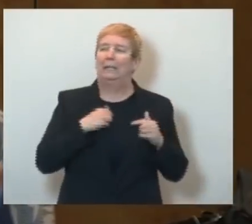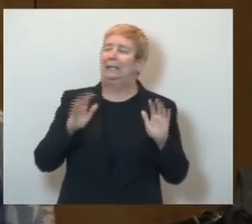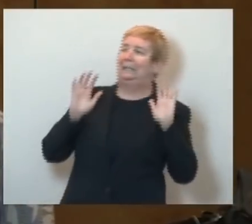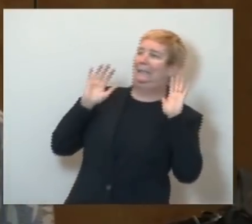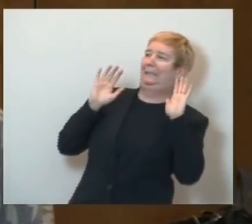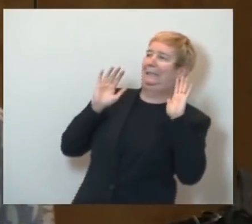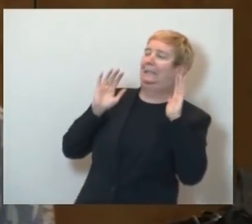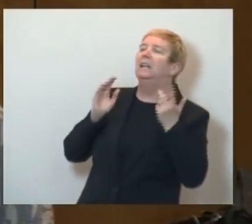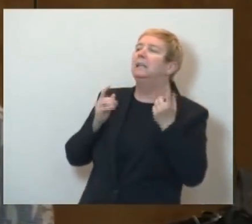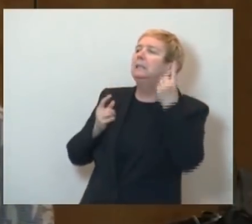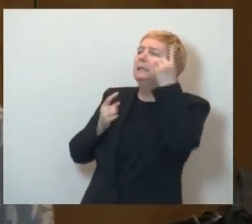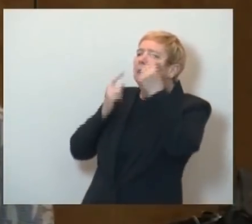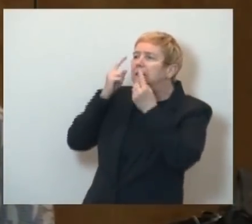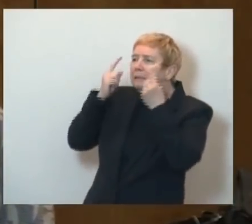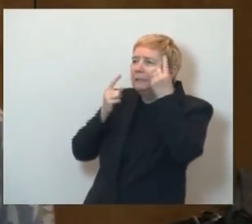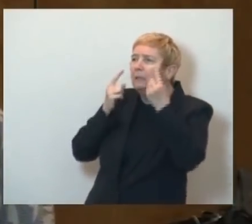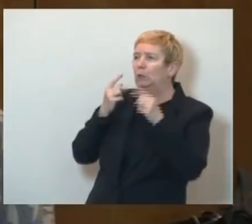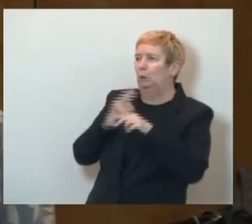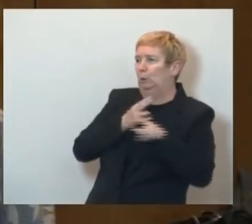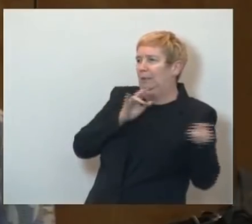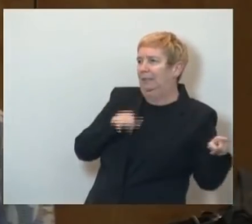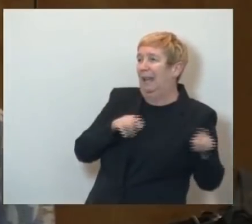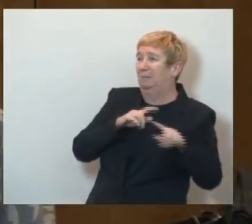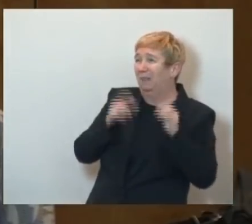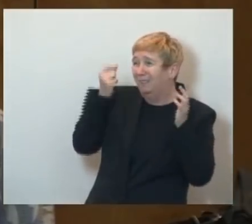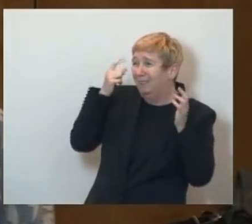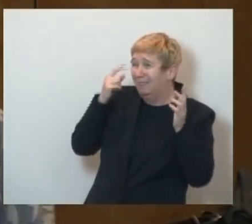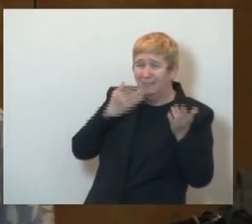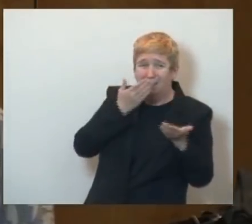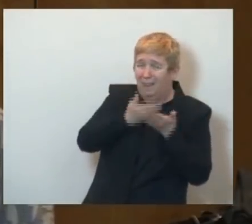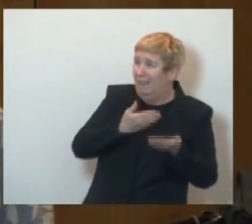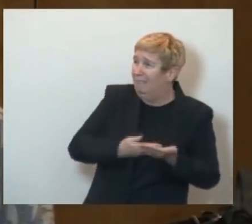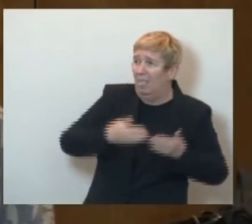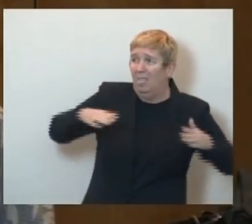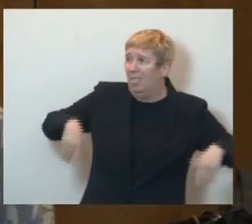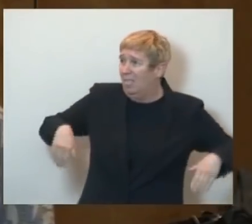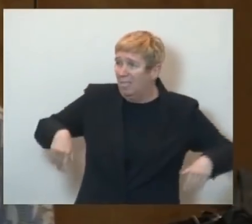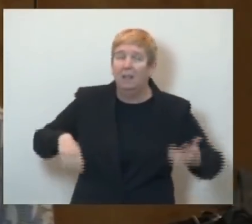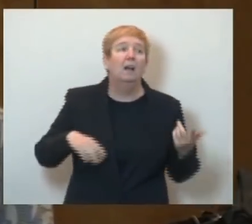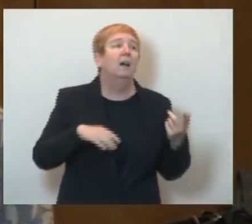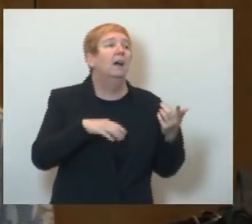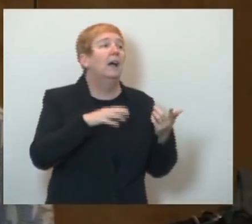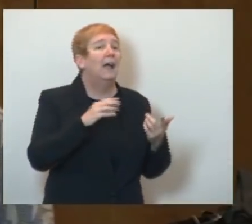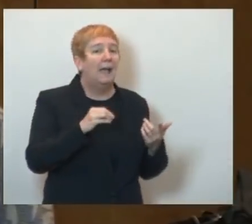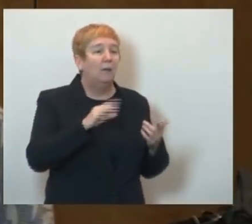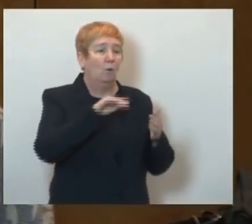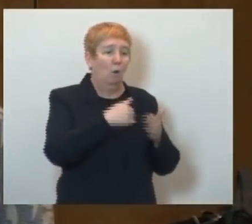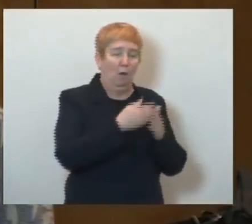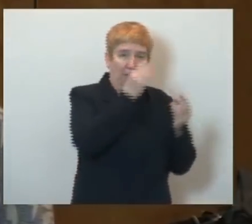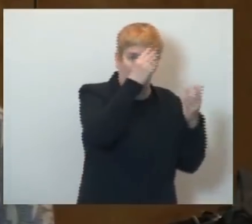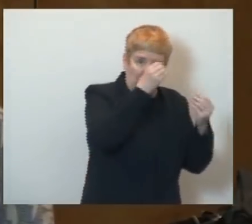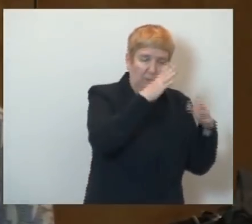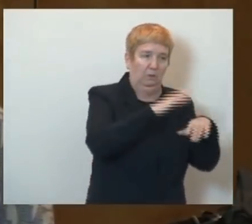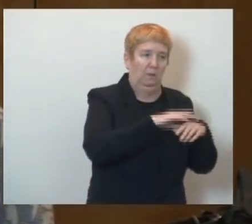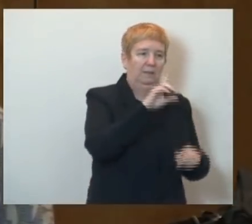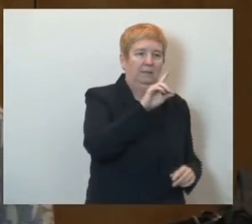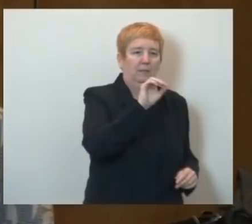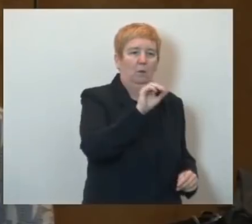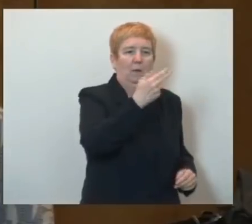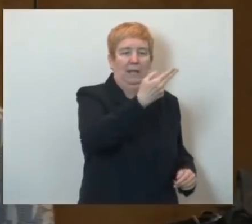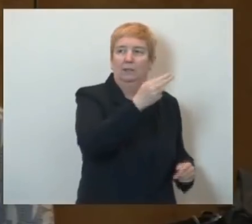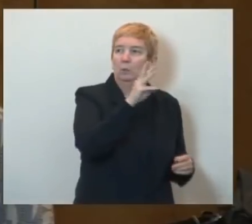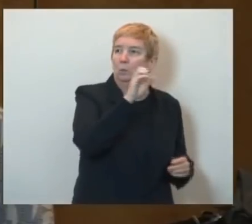understanding that the data isn't available. And all those papers are on the DOH website under MAT.